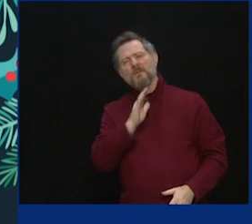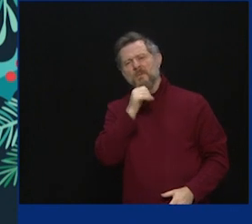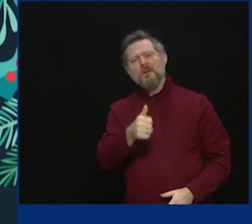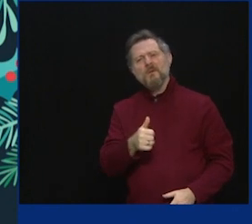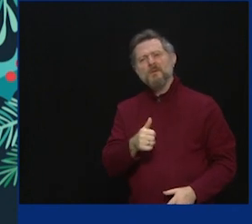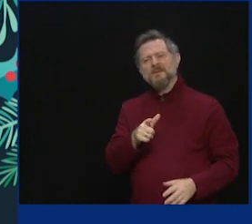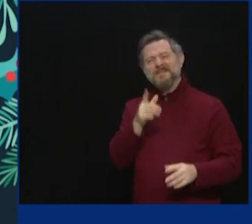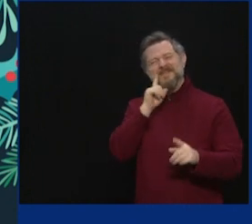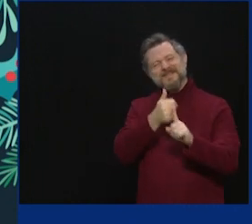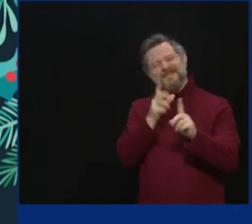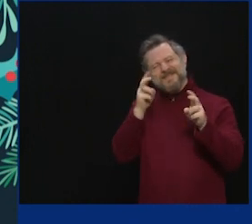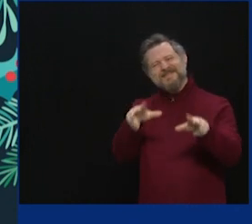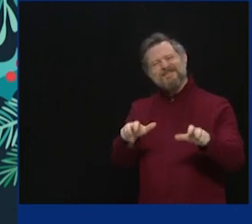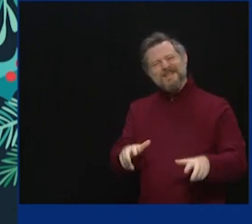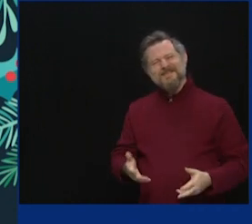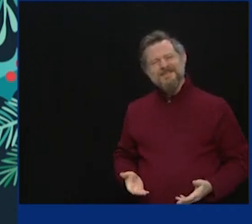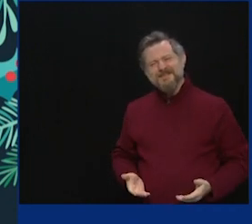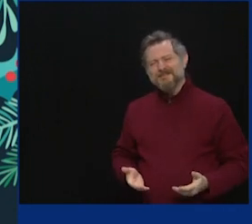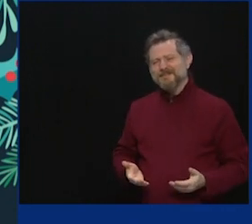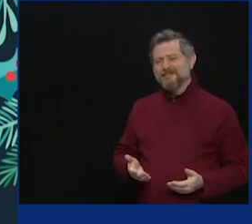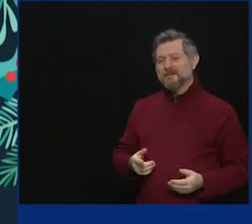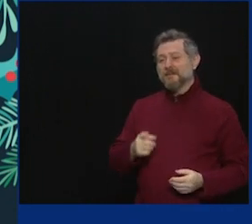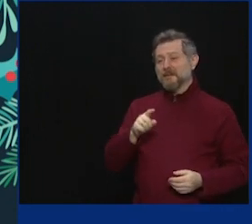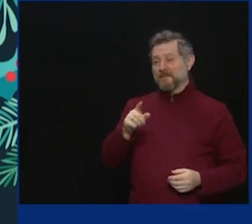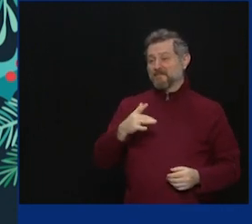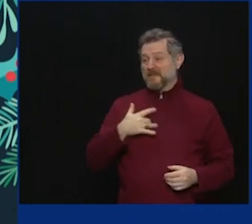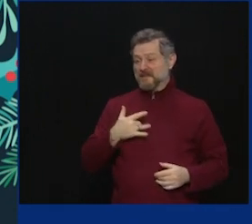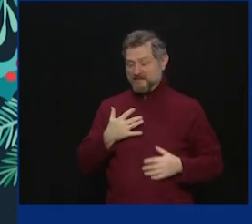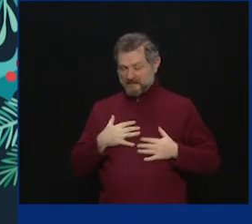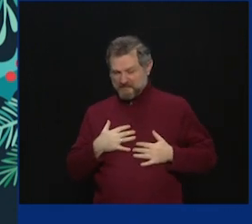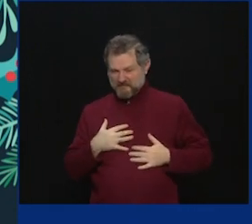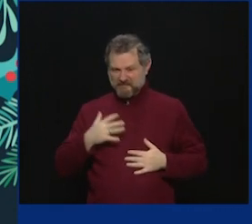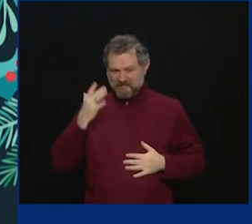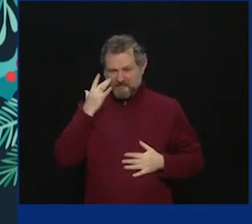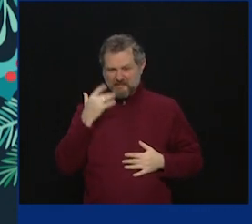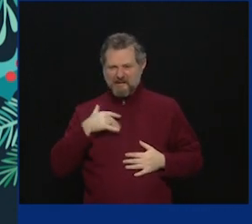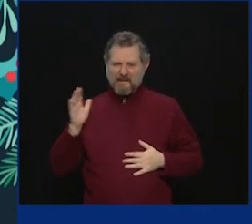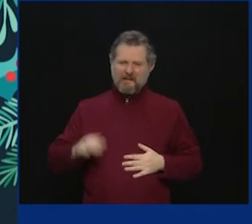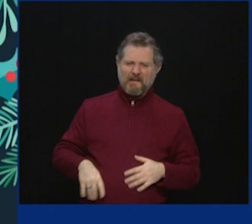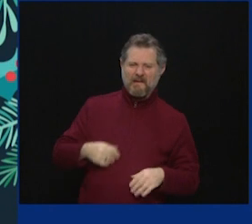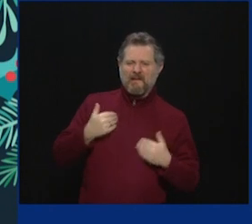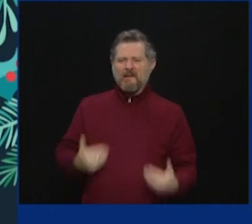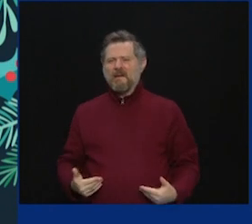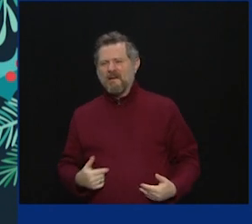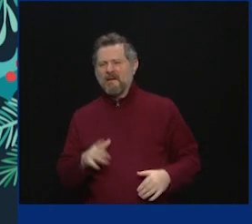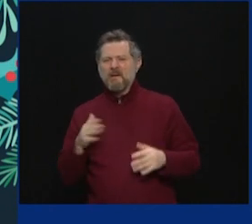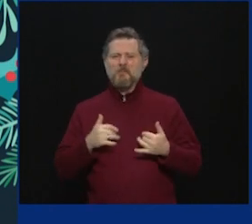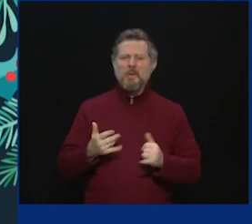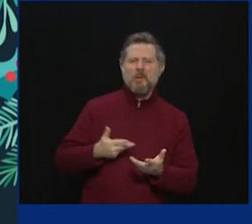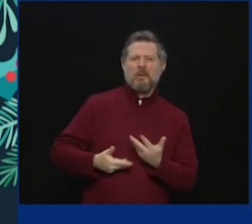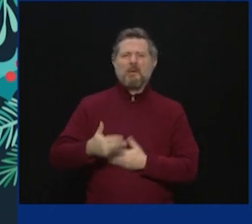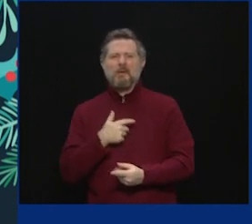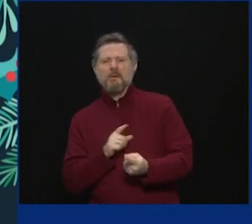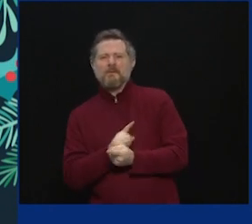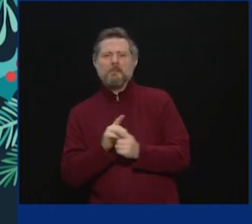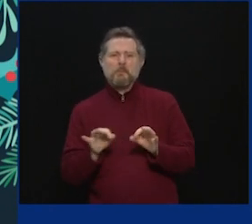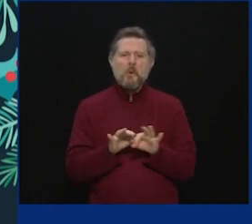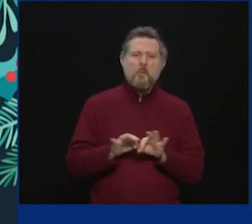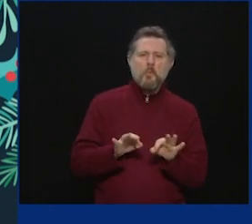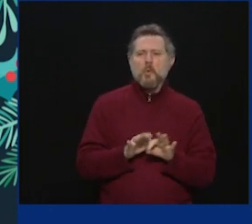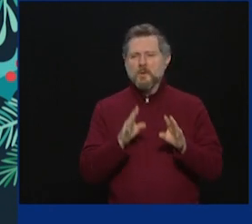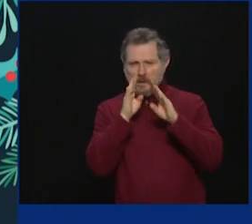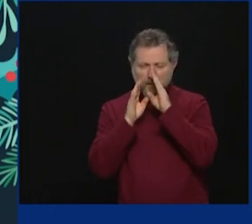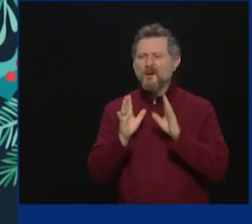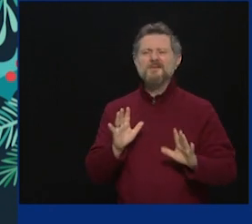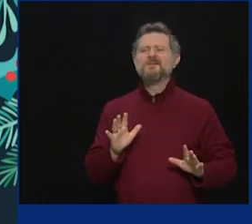That is a selfish act if you still go out when you're showing symptoms, because you could harm someone that you deeply care about, and they won't be happy about it.